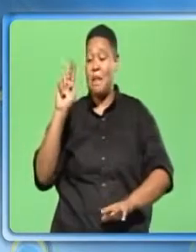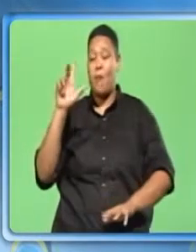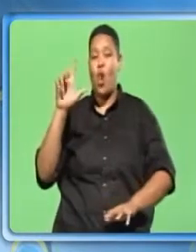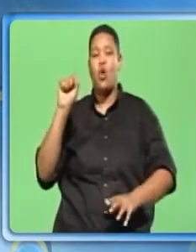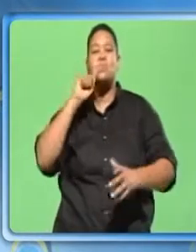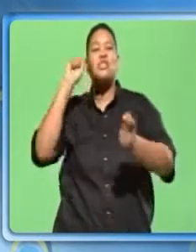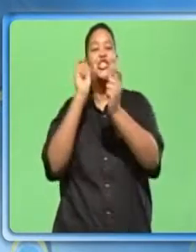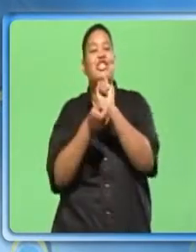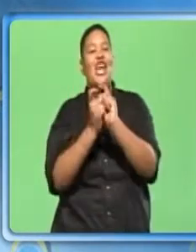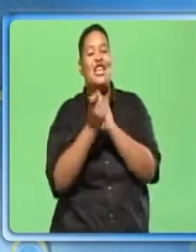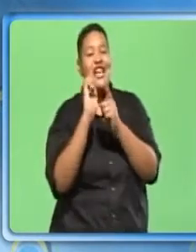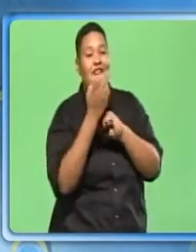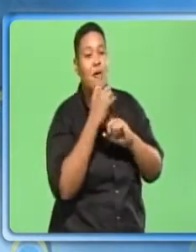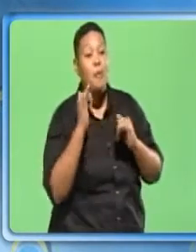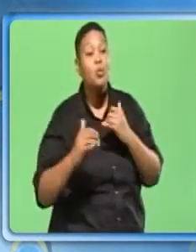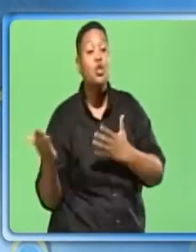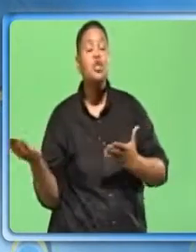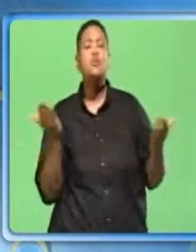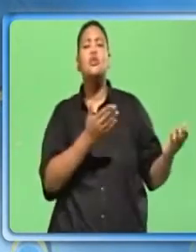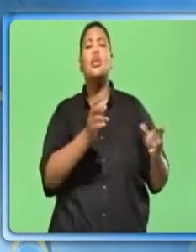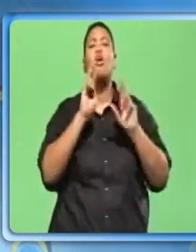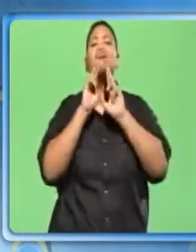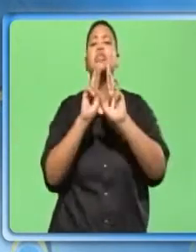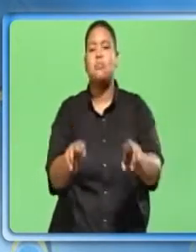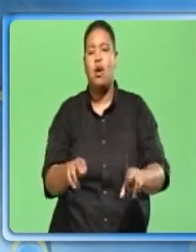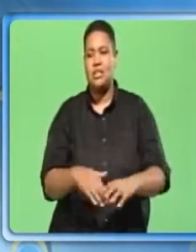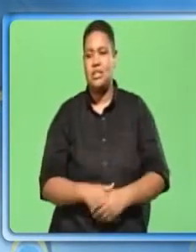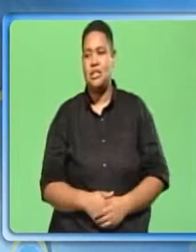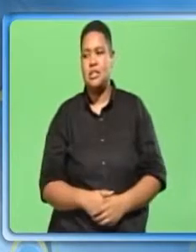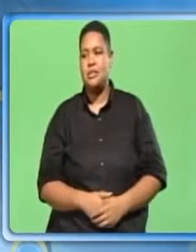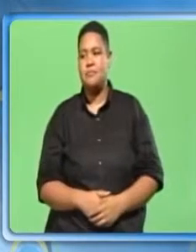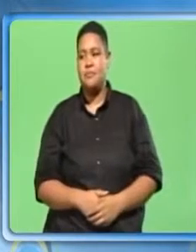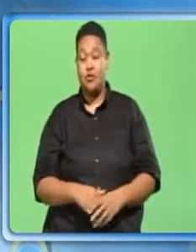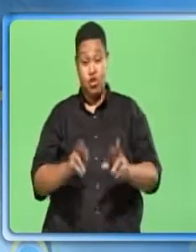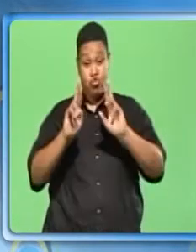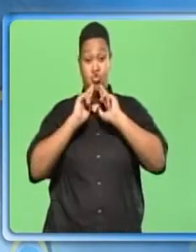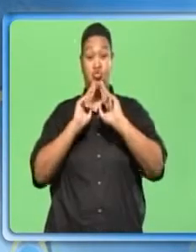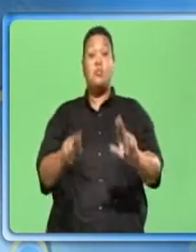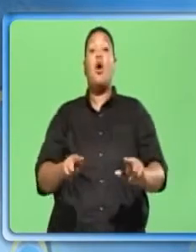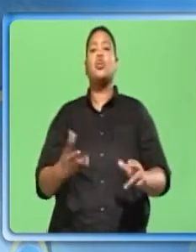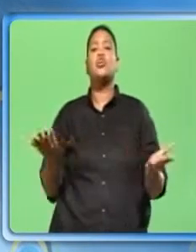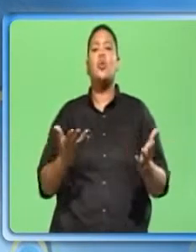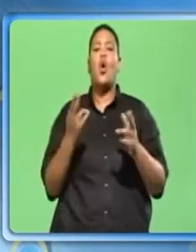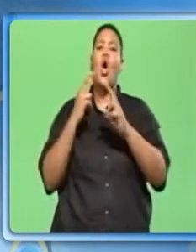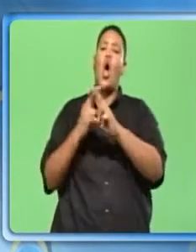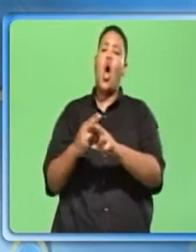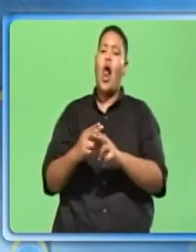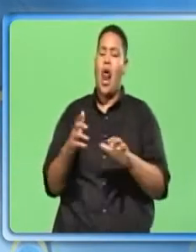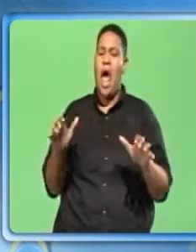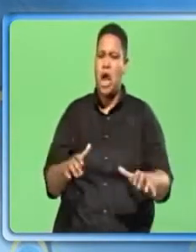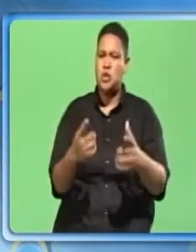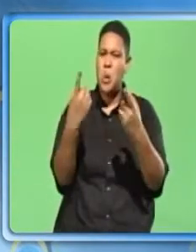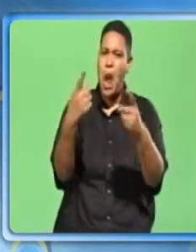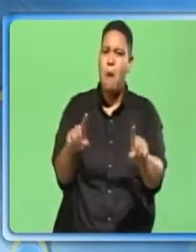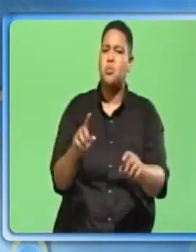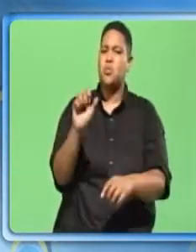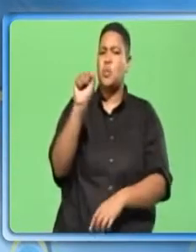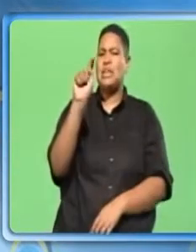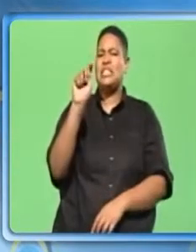the environment which brings about a response. A response is a reaction to a